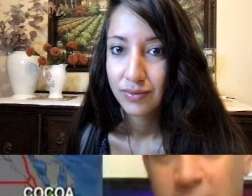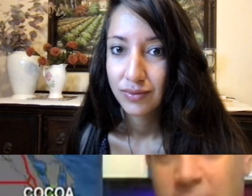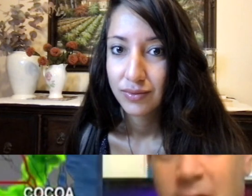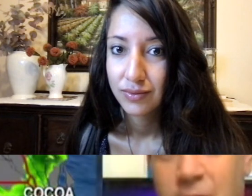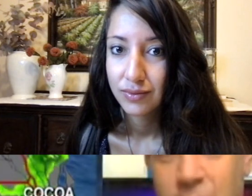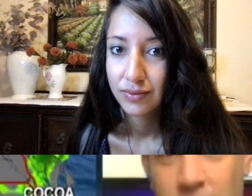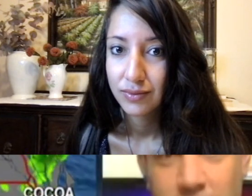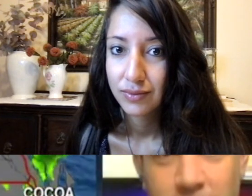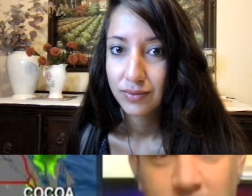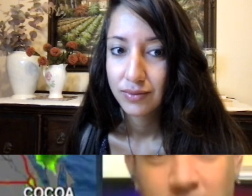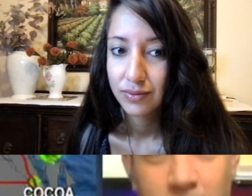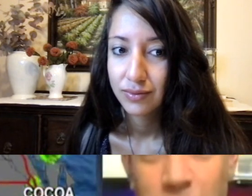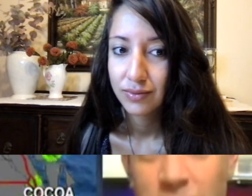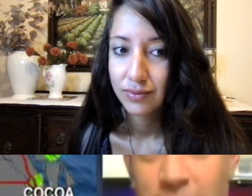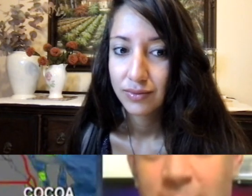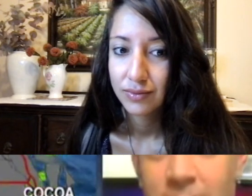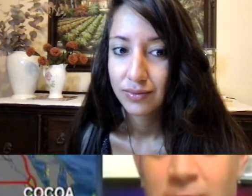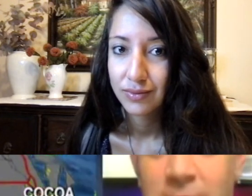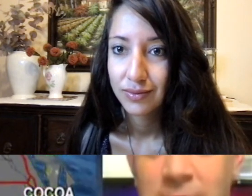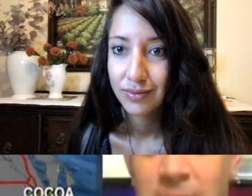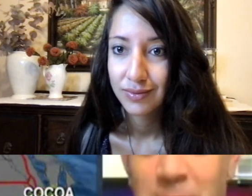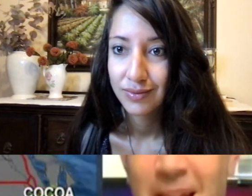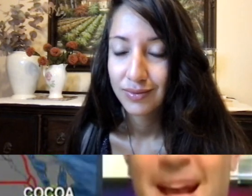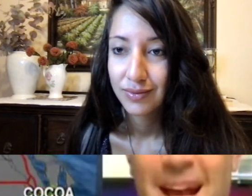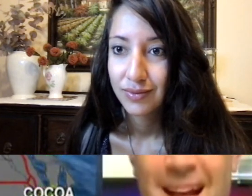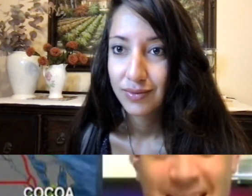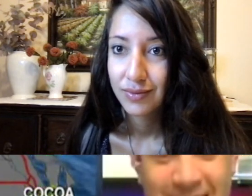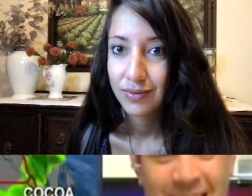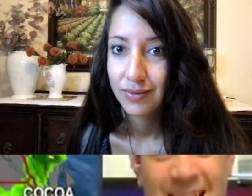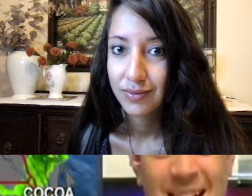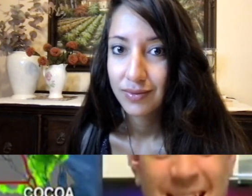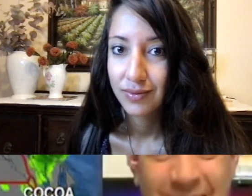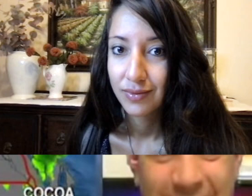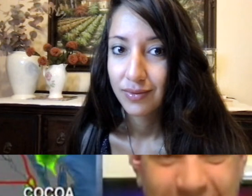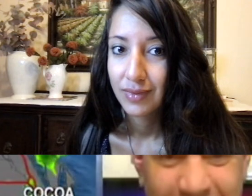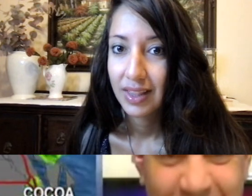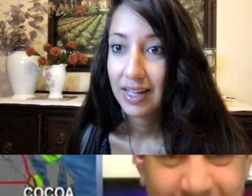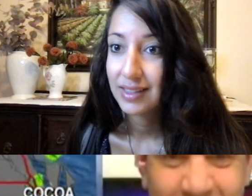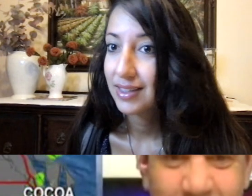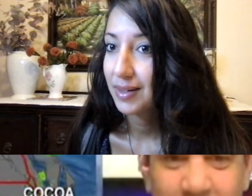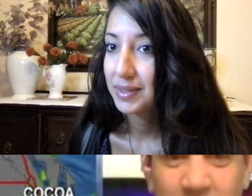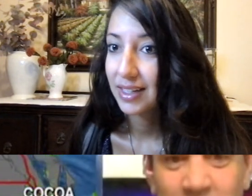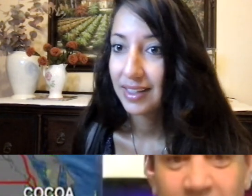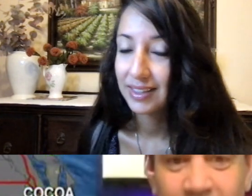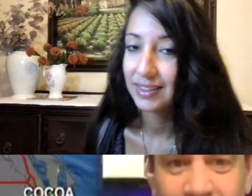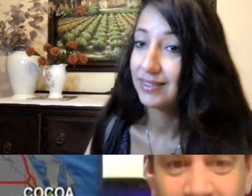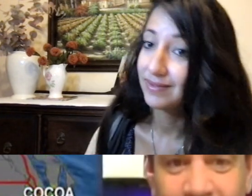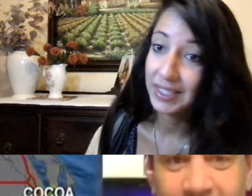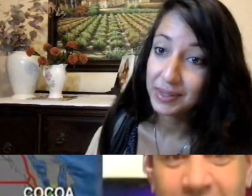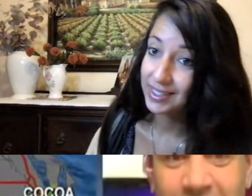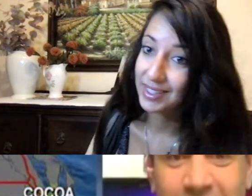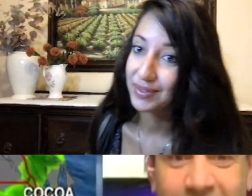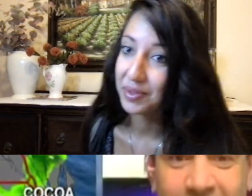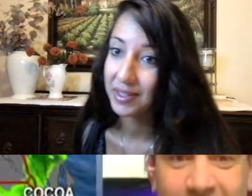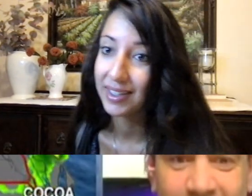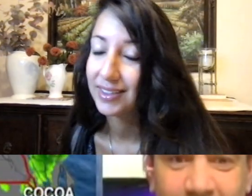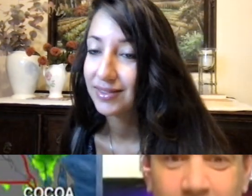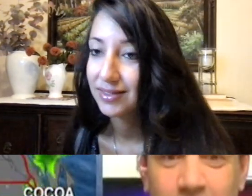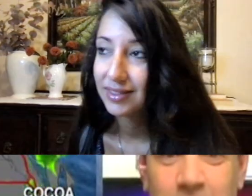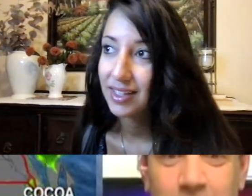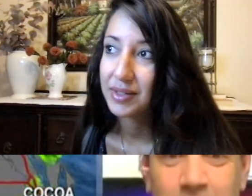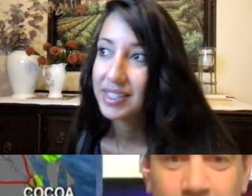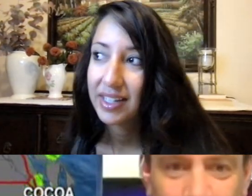even though the high tide's still a little bit. Did you like that reference? Yeah. That stop sign, man, it was done